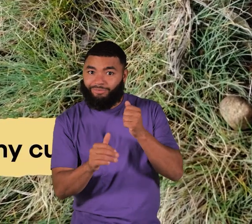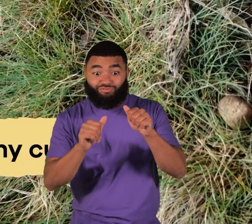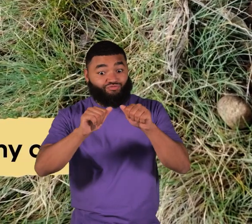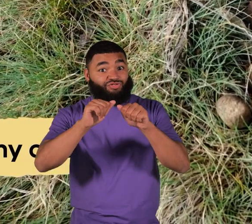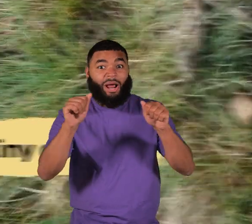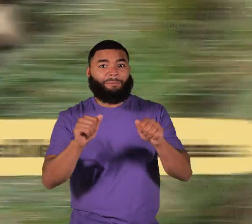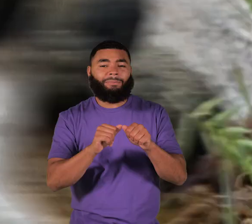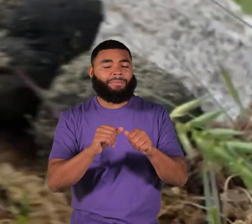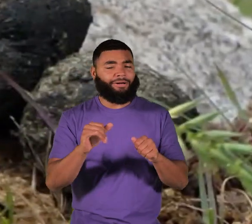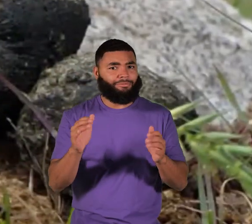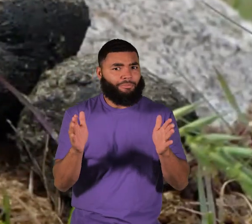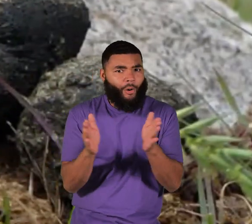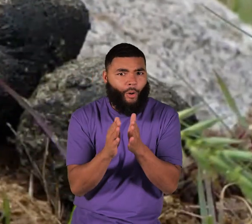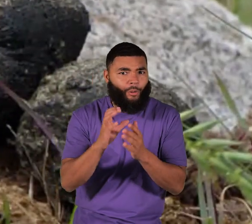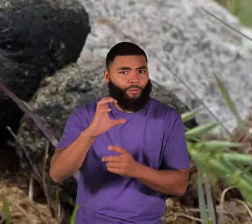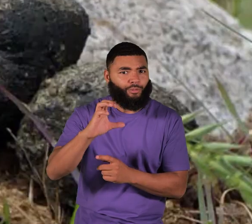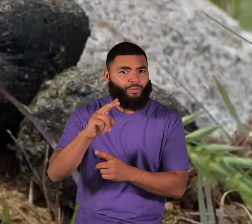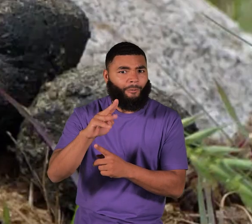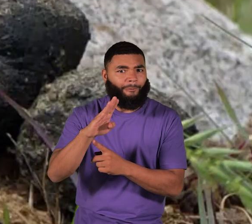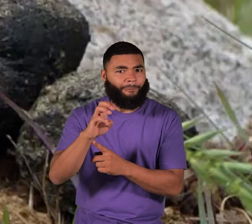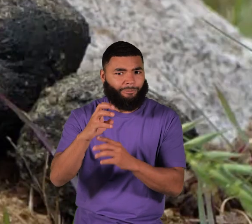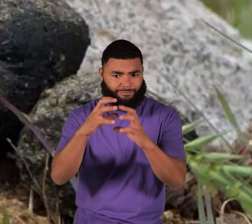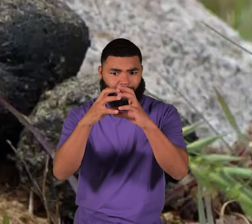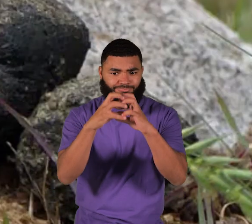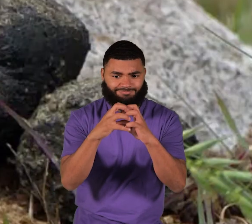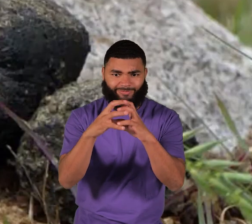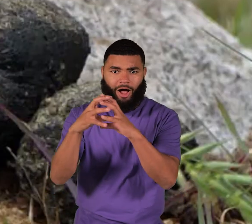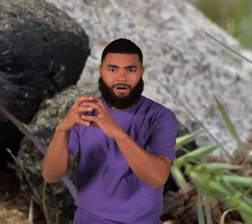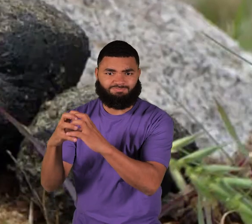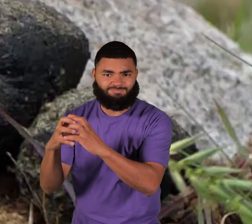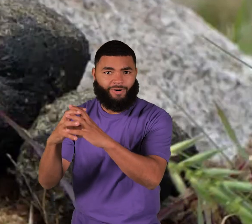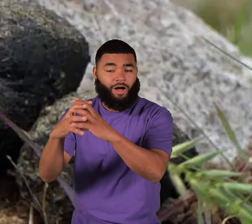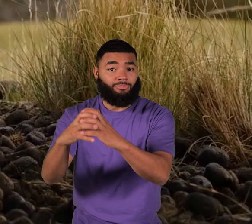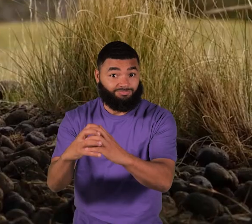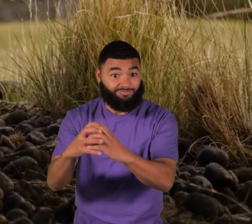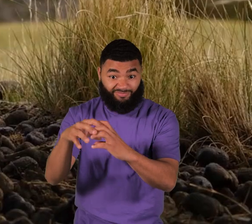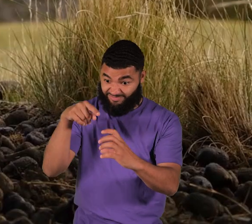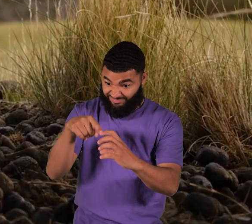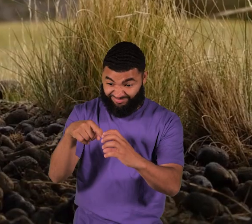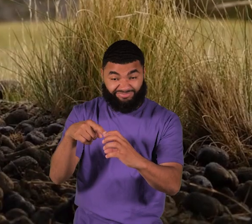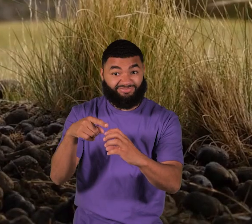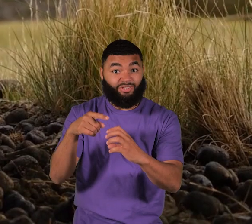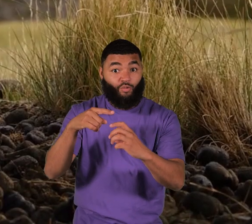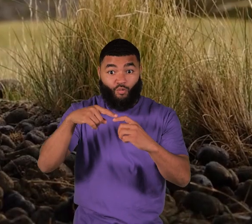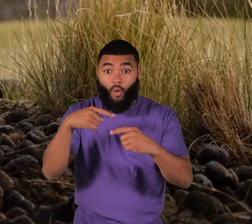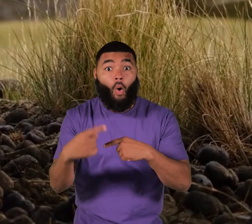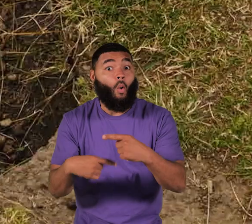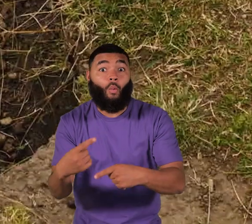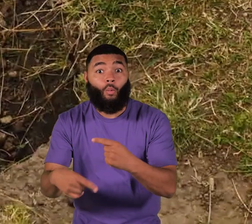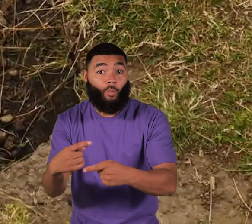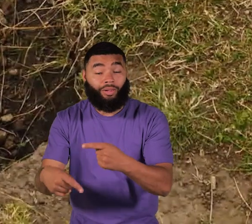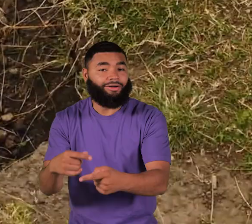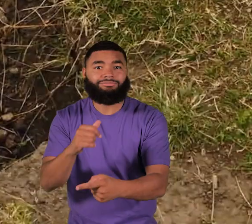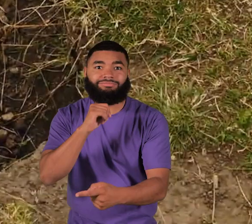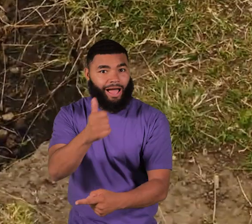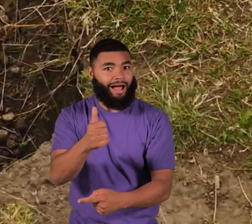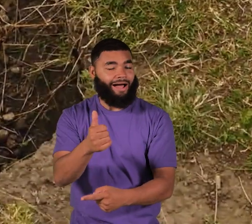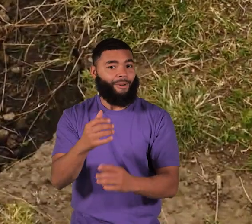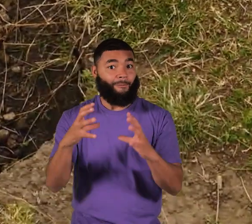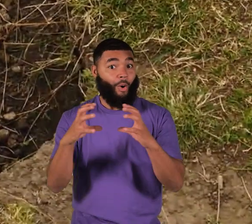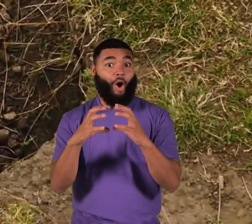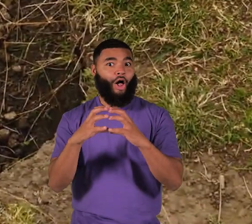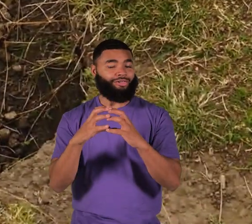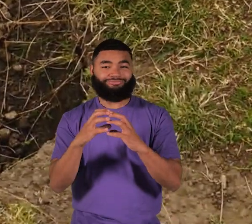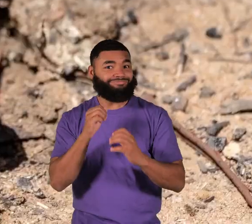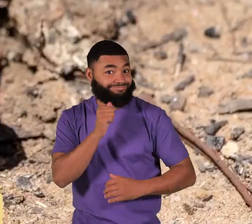tiny cubes. This unique shape allows the poop to stay in place so that it doesn't roll away, especially on